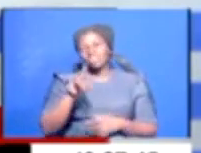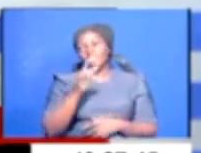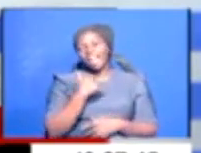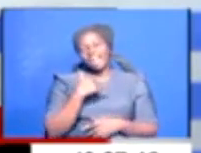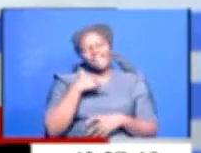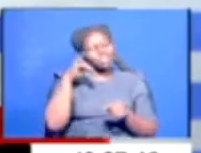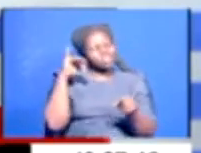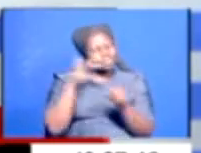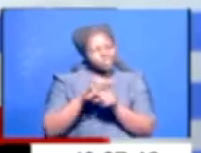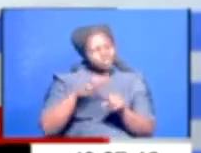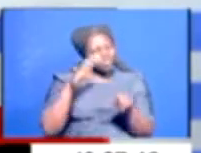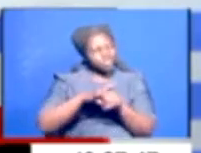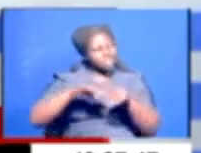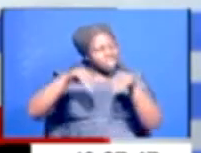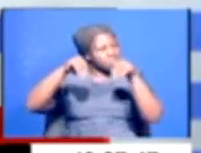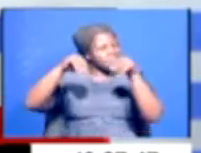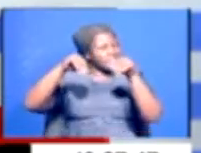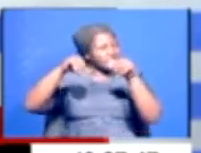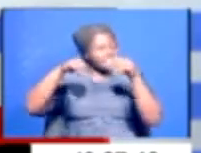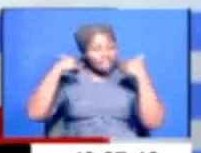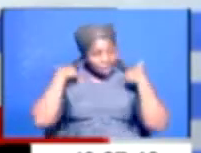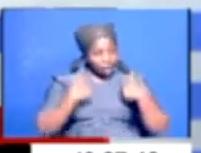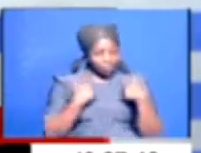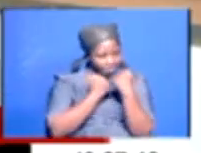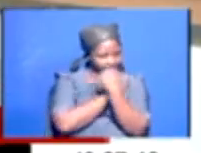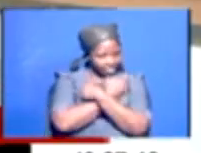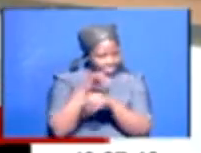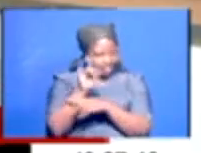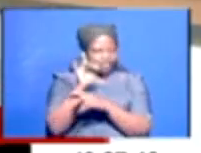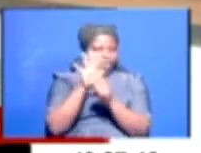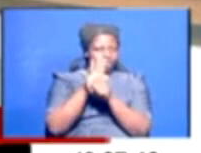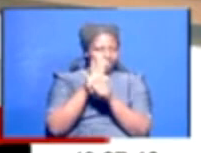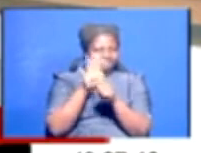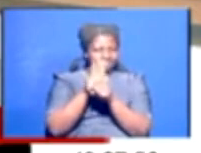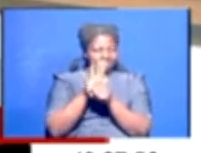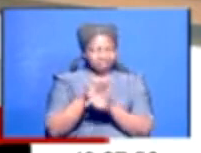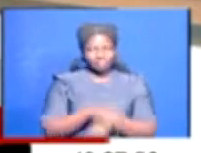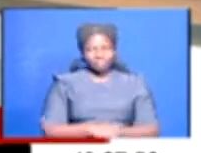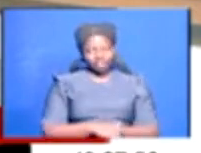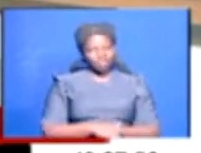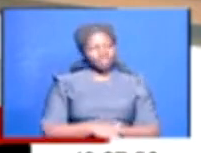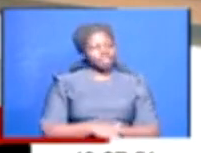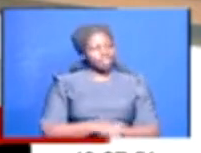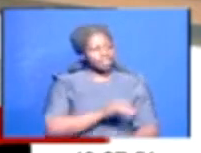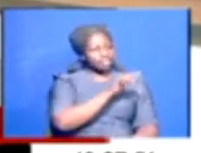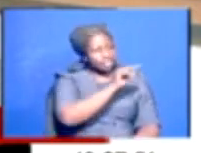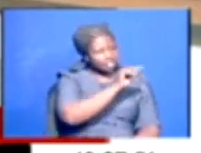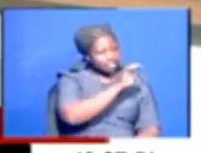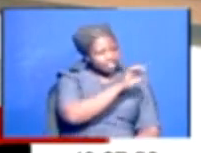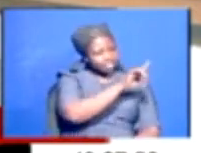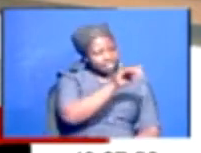titles, and I love her so much. Nelly, tell us about your field events coach.